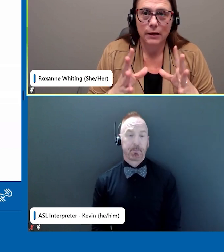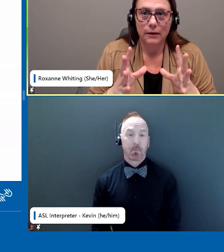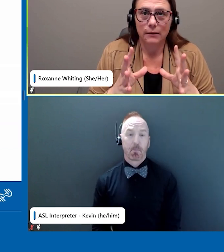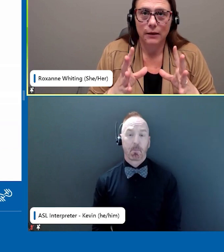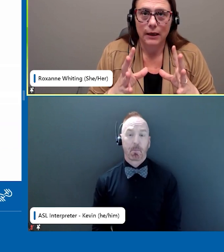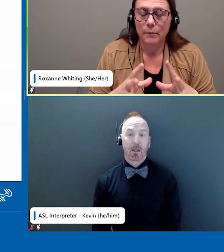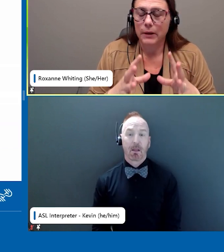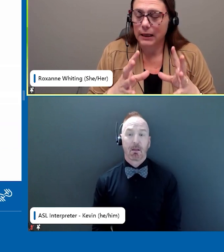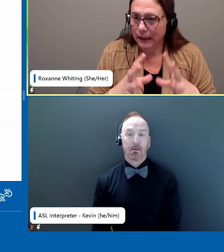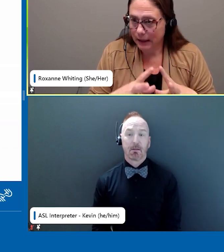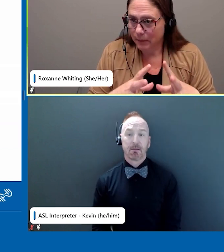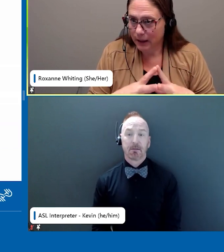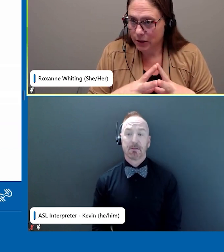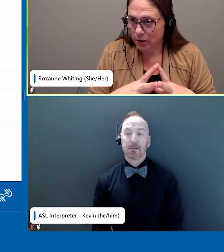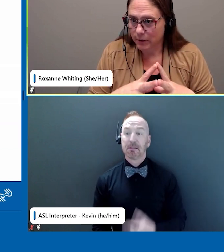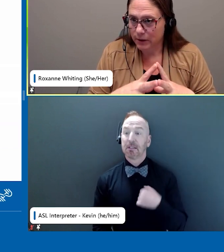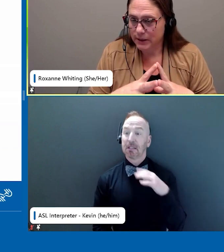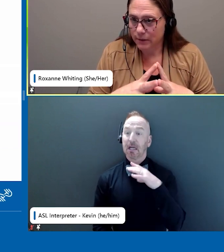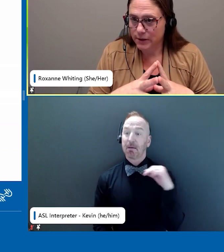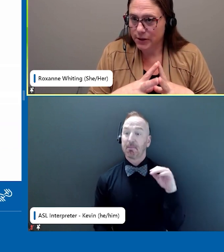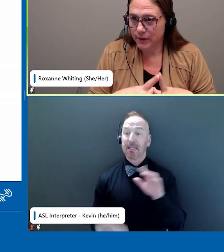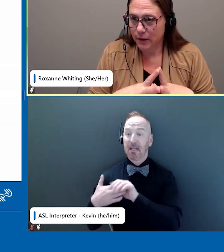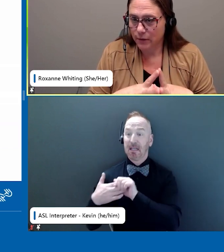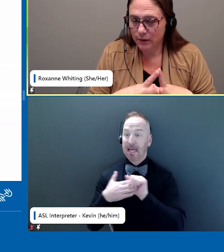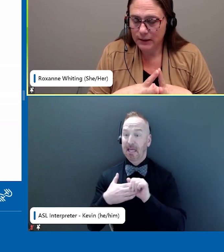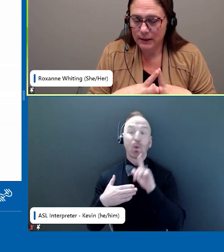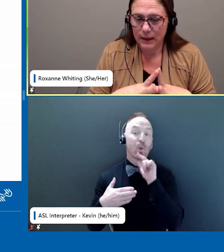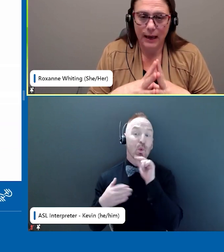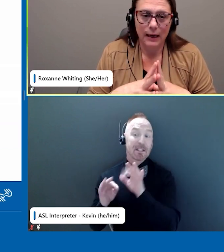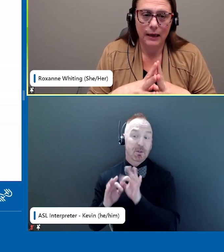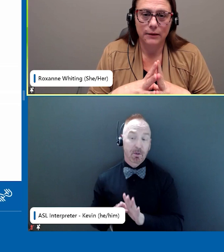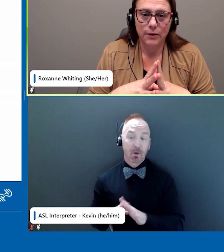We're in a company led by interpreters. So there's three